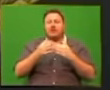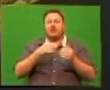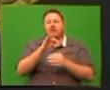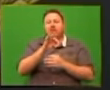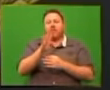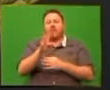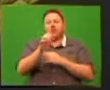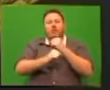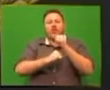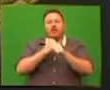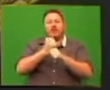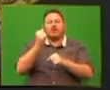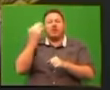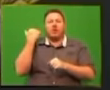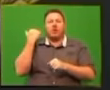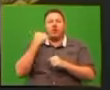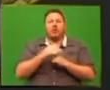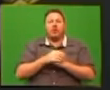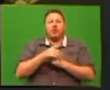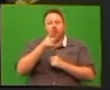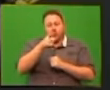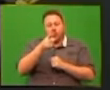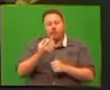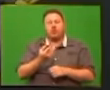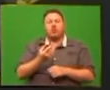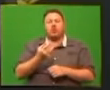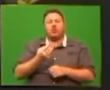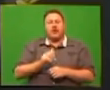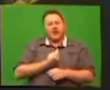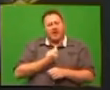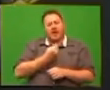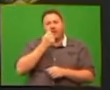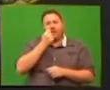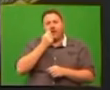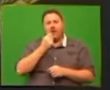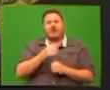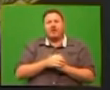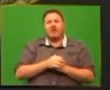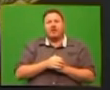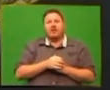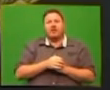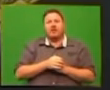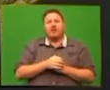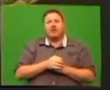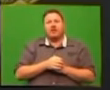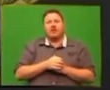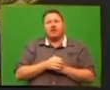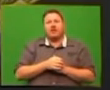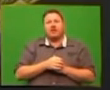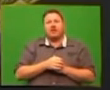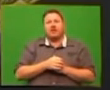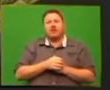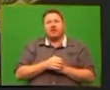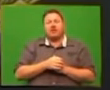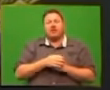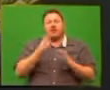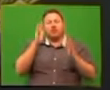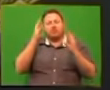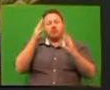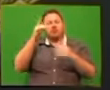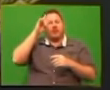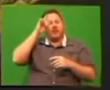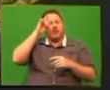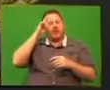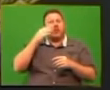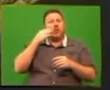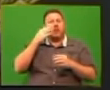years ago, Mr. President, that you, as a much younger man, held the bullhorn for a revered Madiba as he addressed the South African people the day he walked